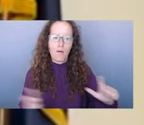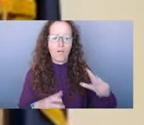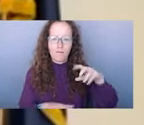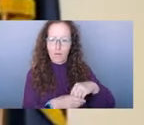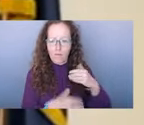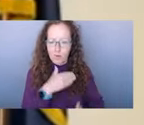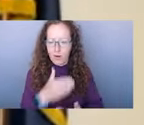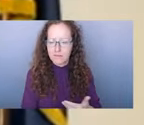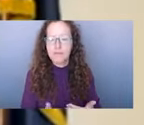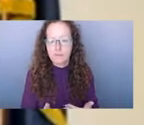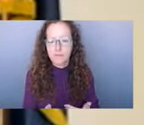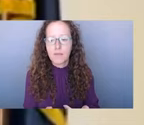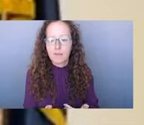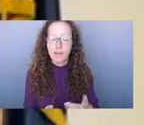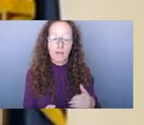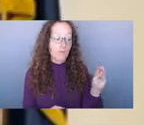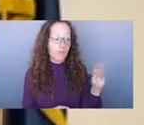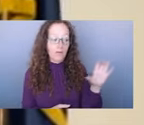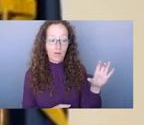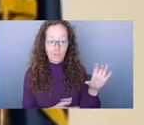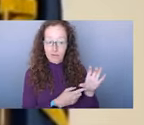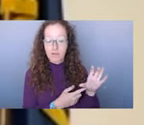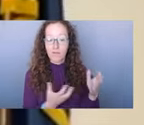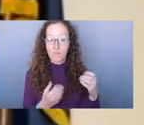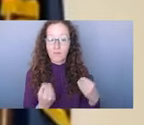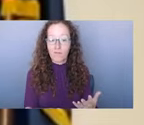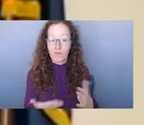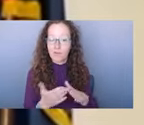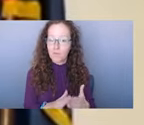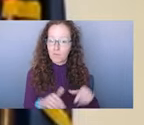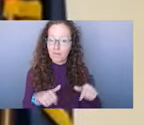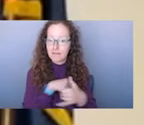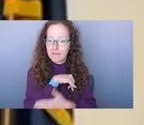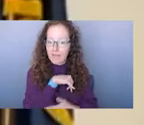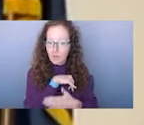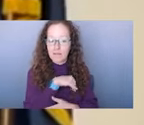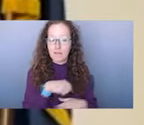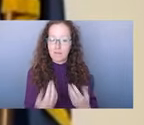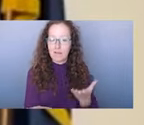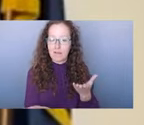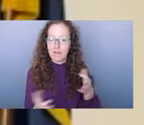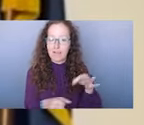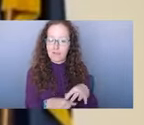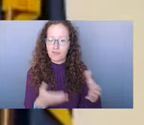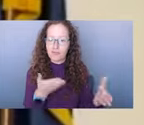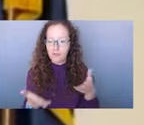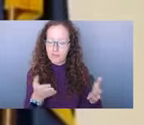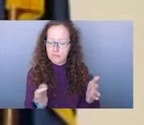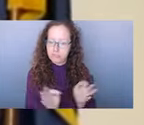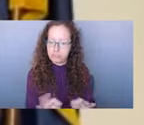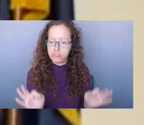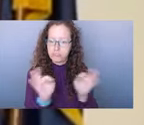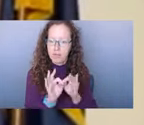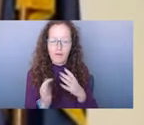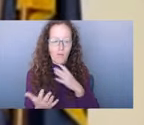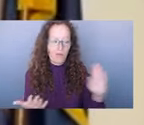we're providing our community, the county, the service of the election. And that's why it's so important to have a perfect cross-section